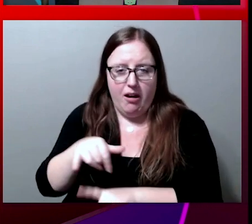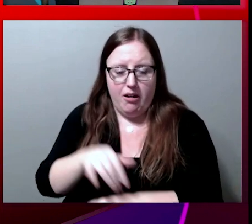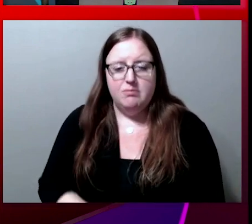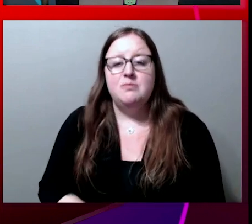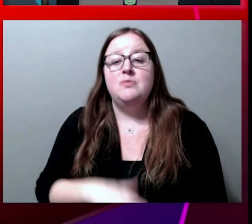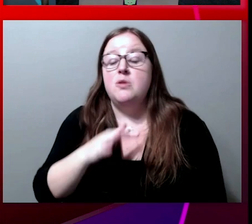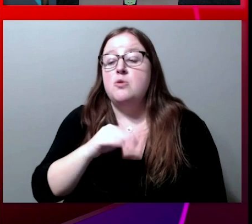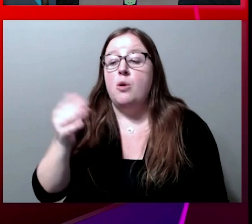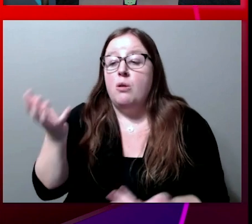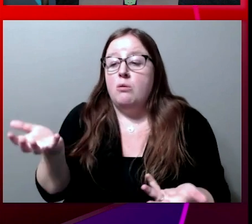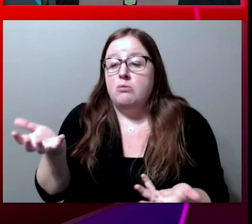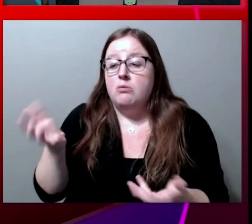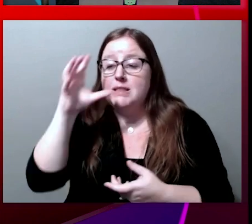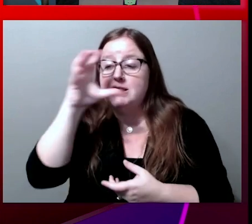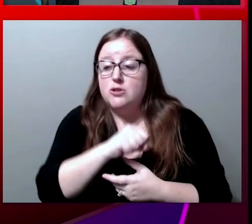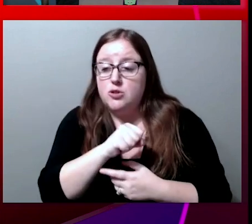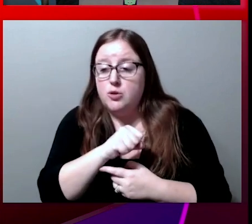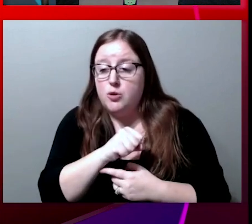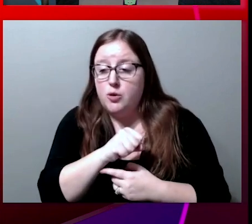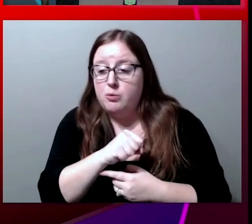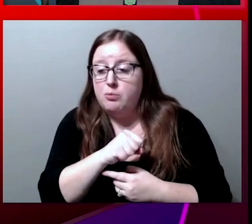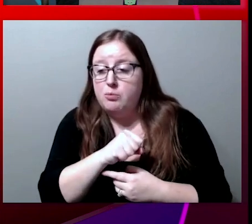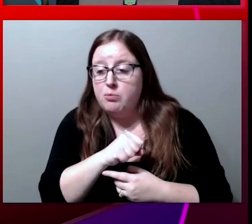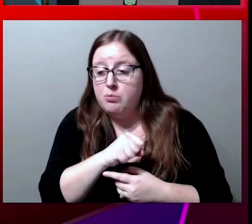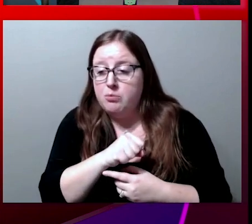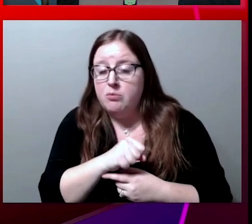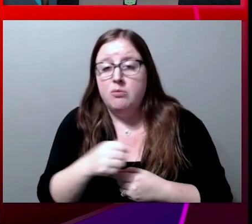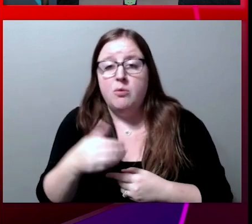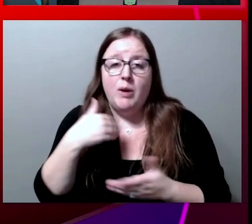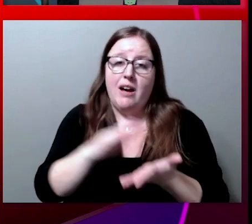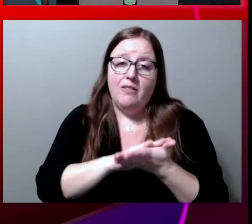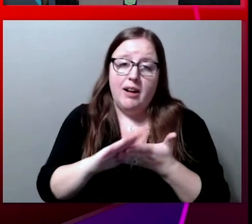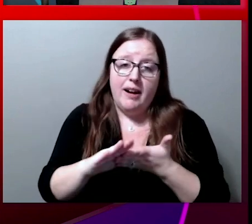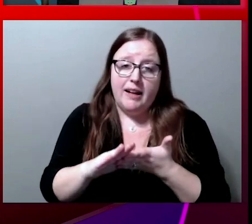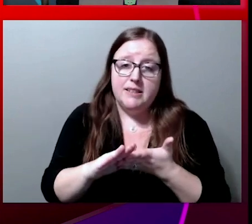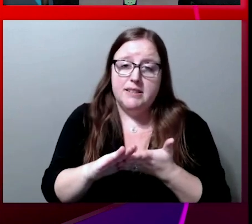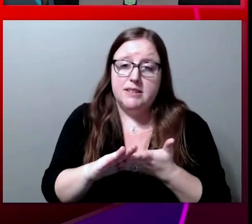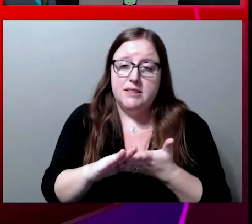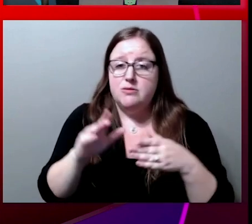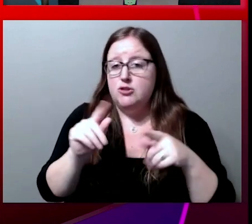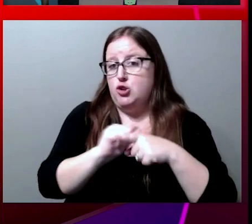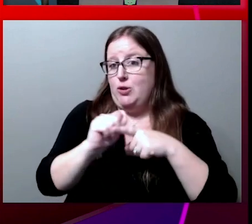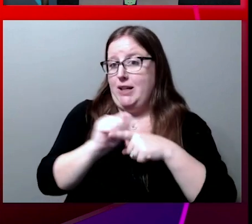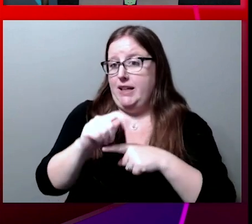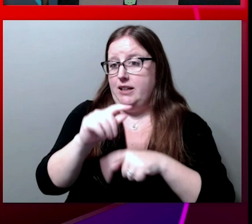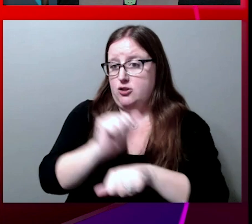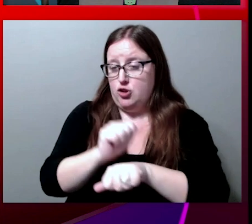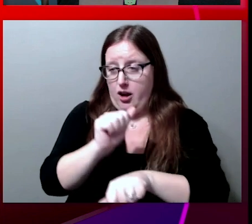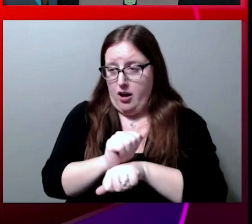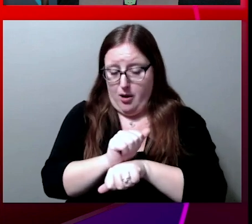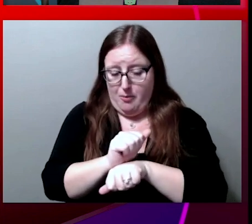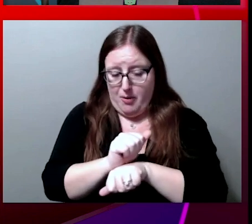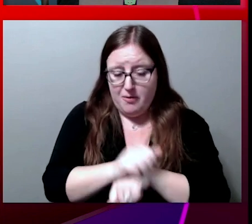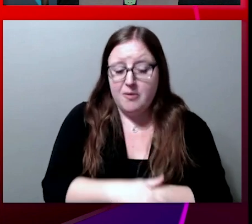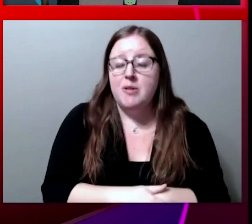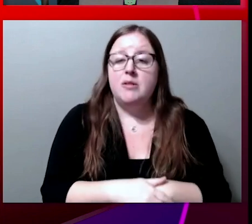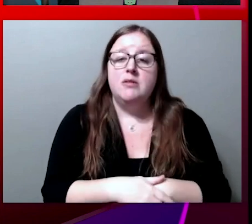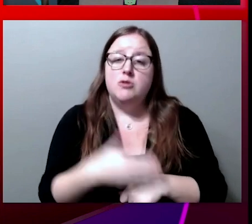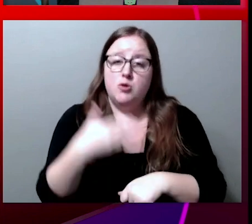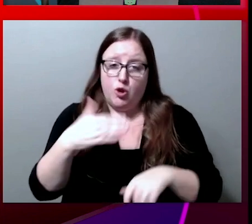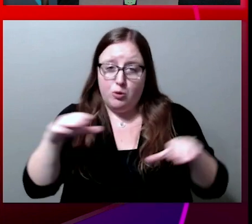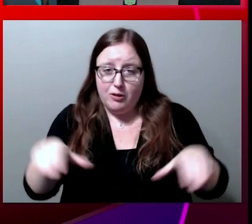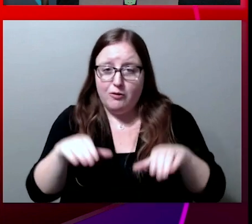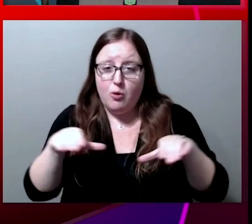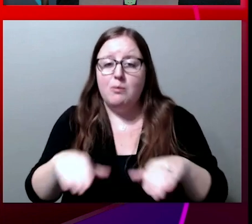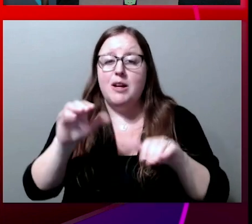that we created a nice training job that is very well performing. You can actually find those training